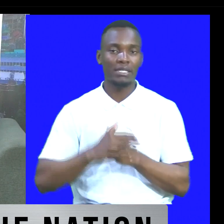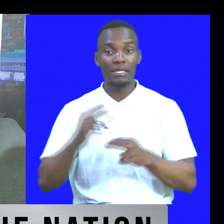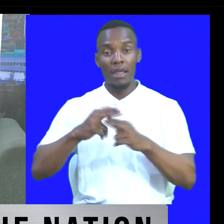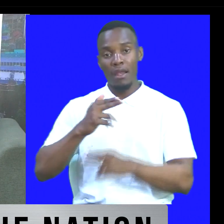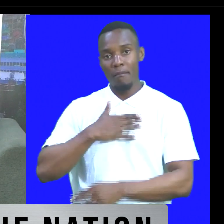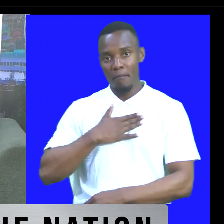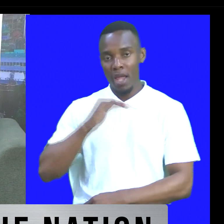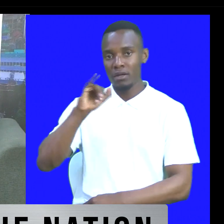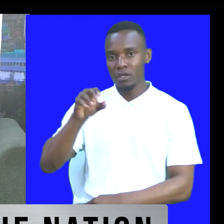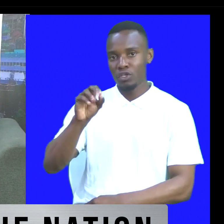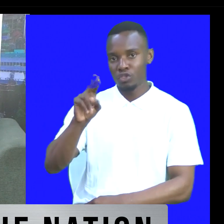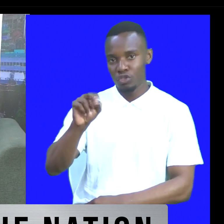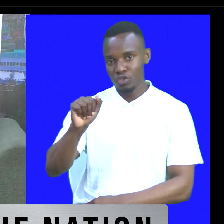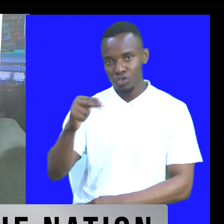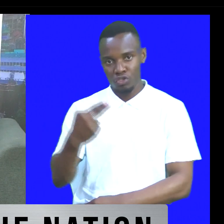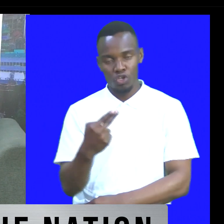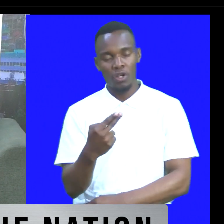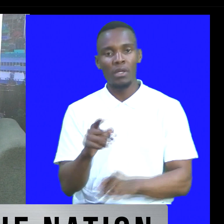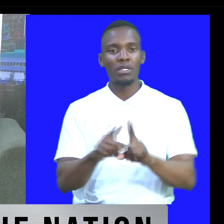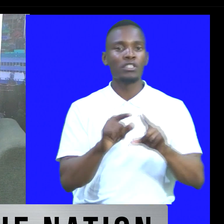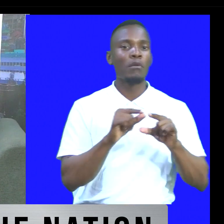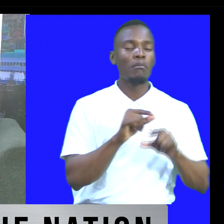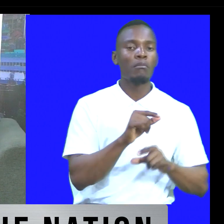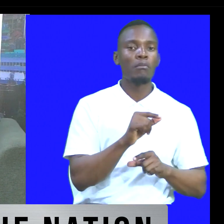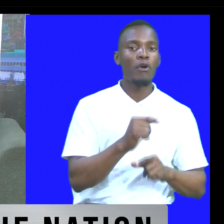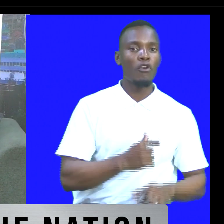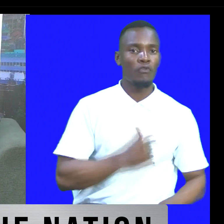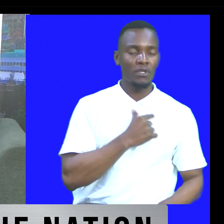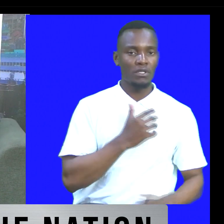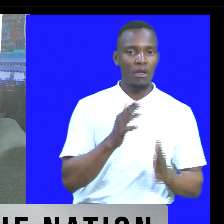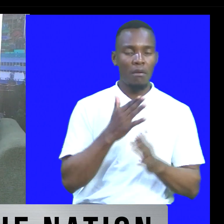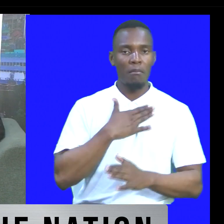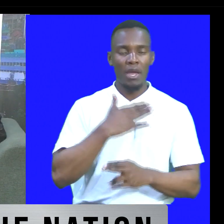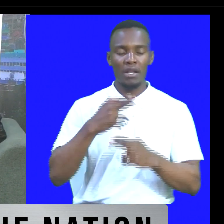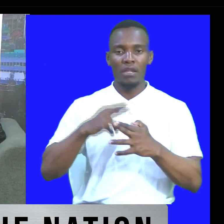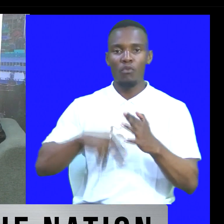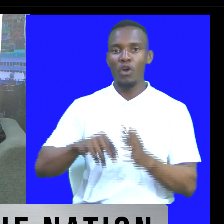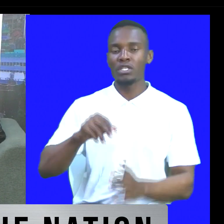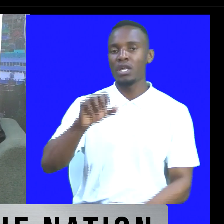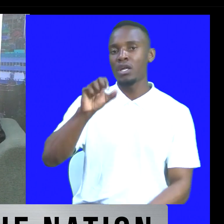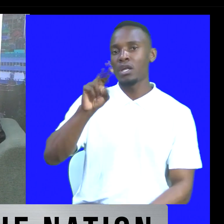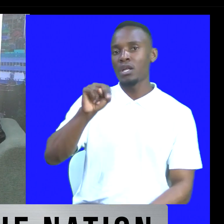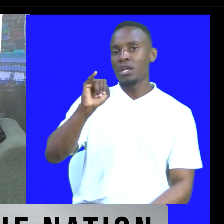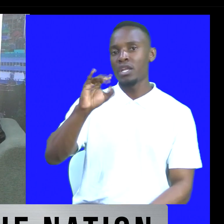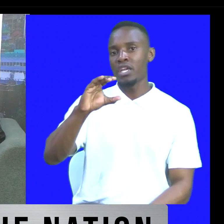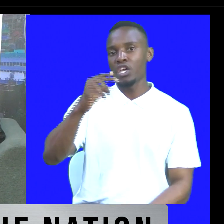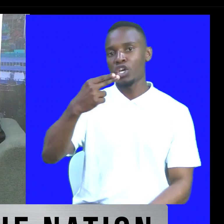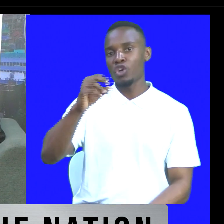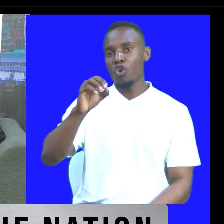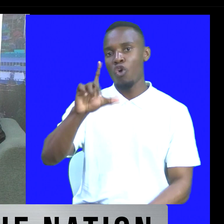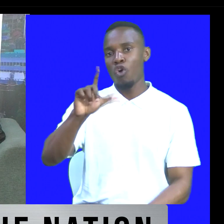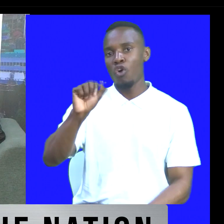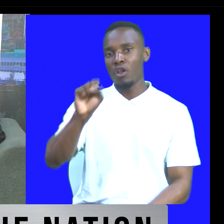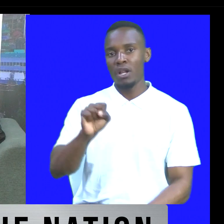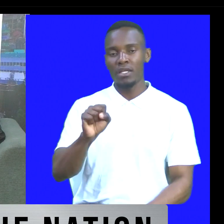Jonah Simba na niko na Nicolas Soyo, Secretary General Free Kenya Movement.